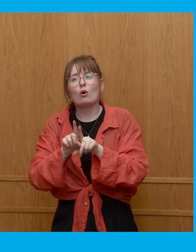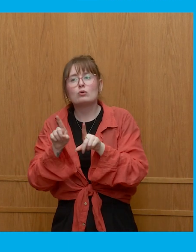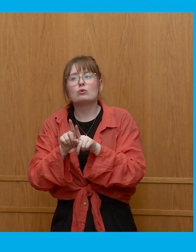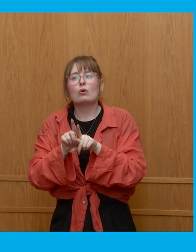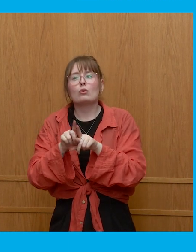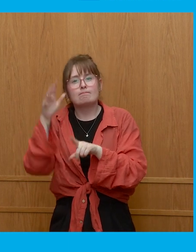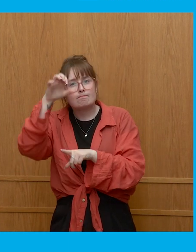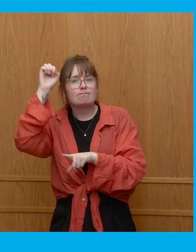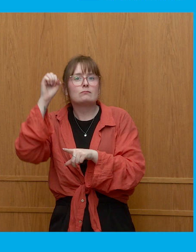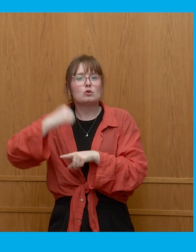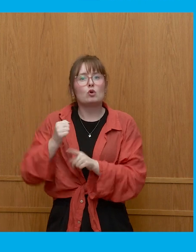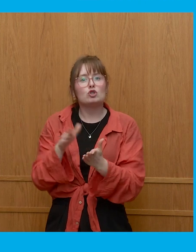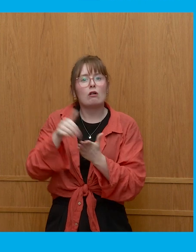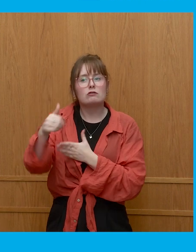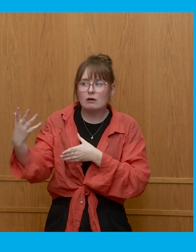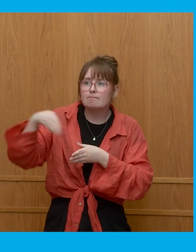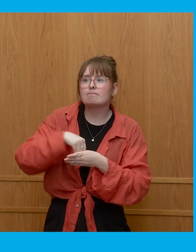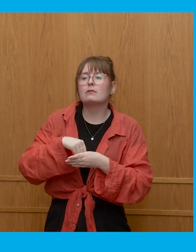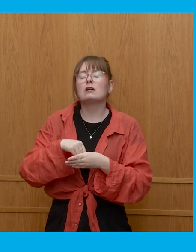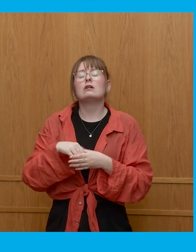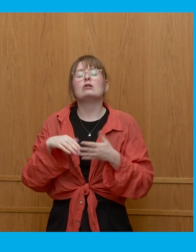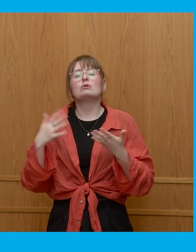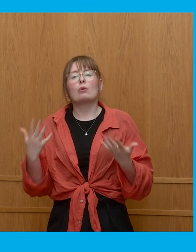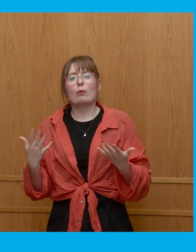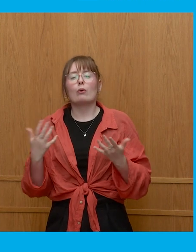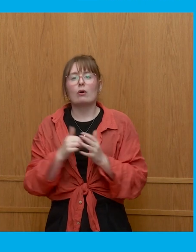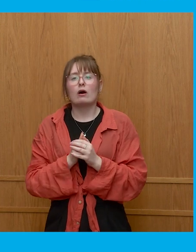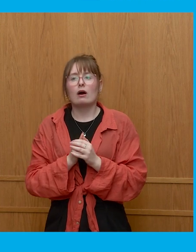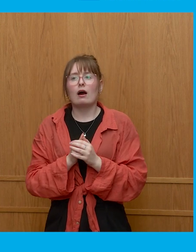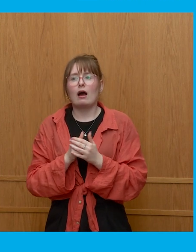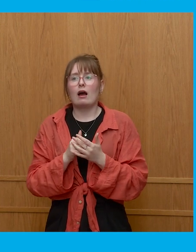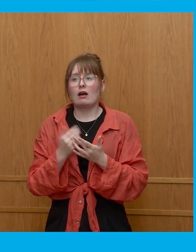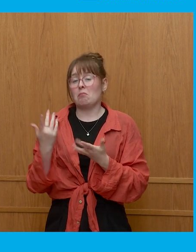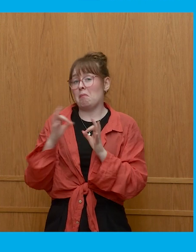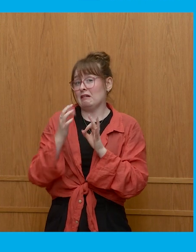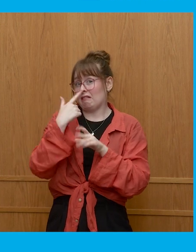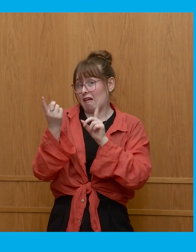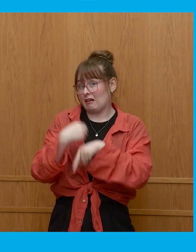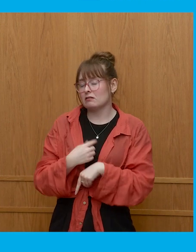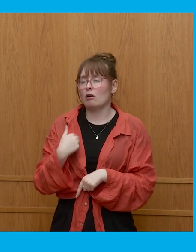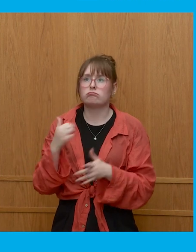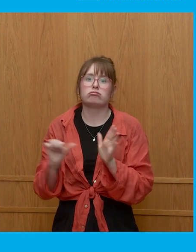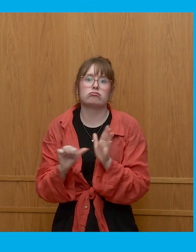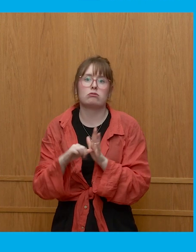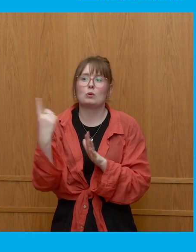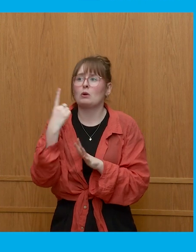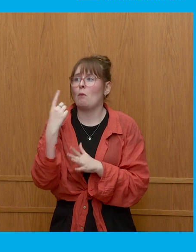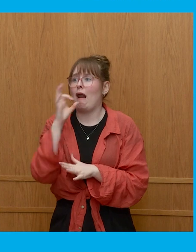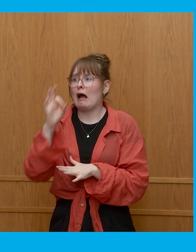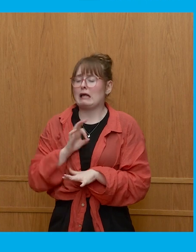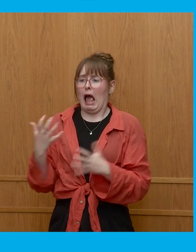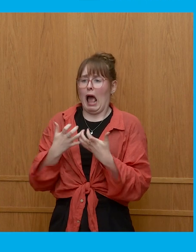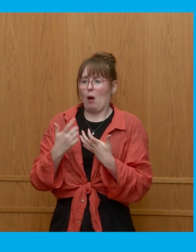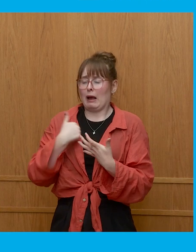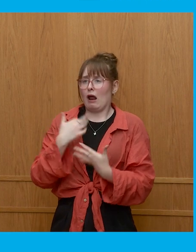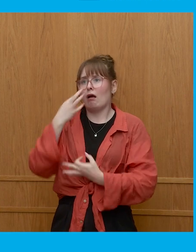of Scottish culture. So you probably will. It is very difficult when someone says, how can I love a building